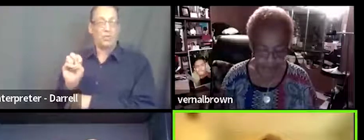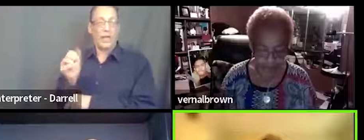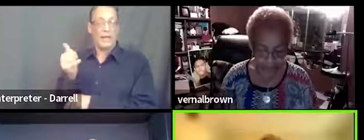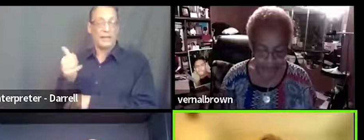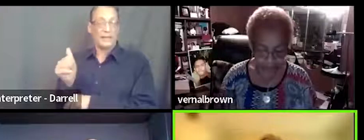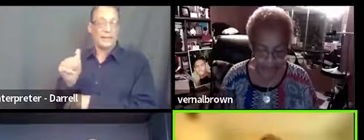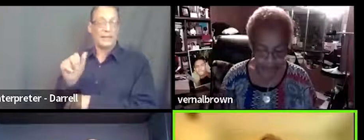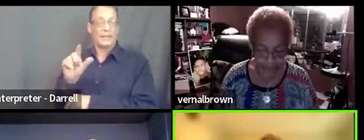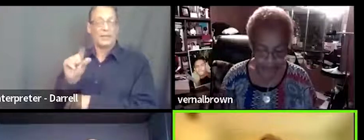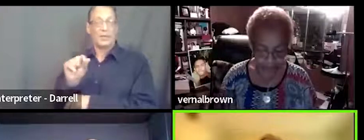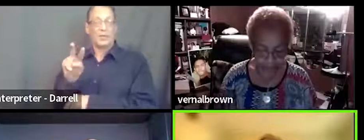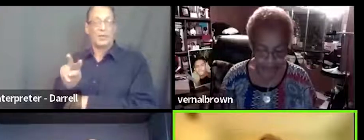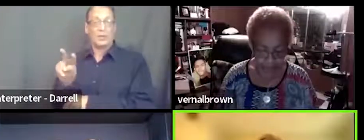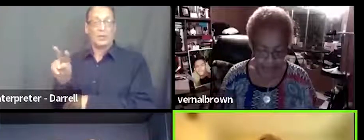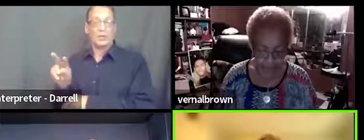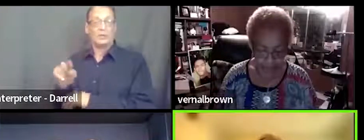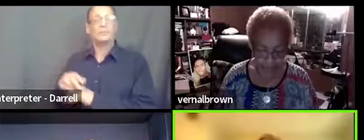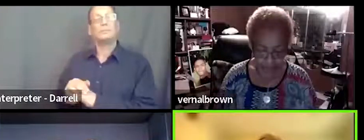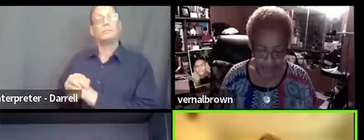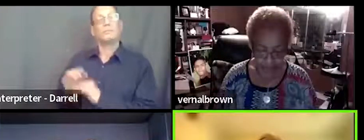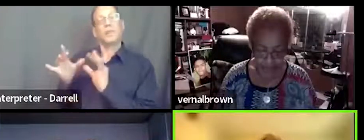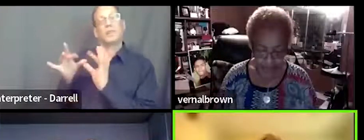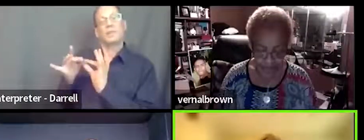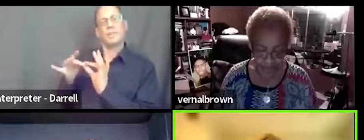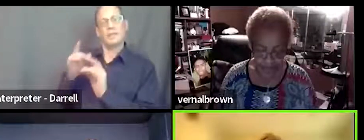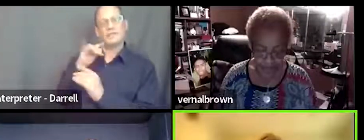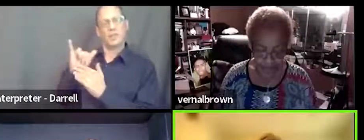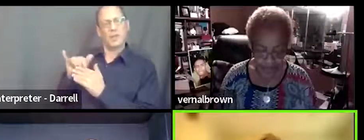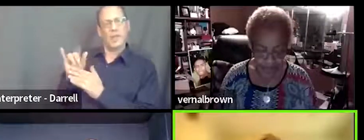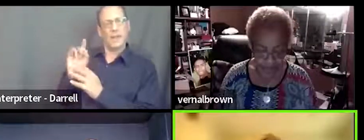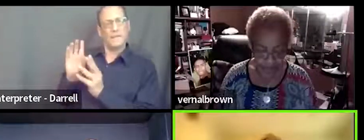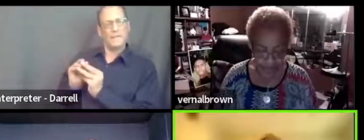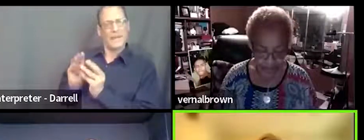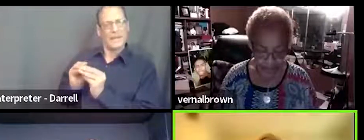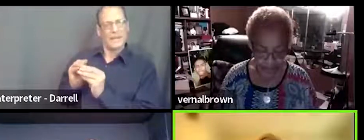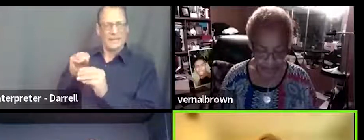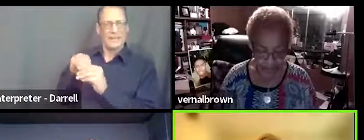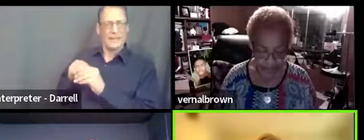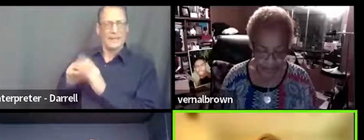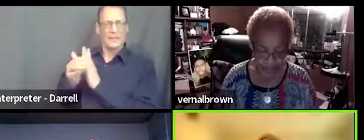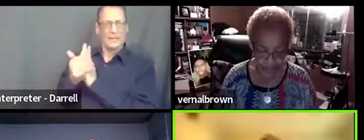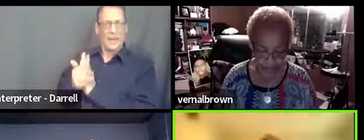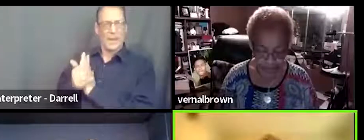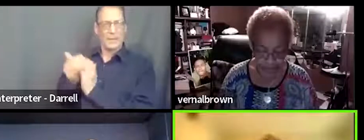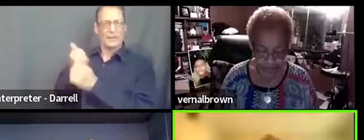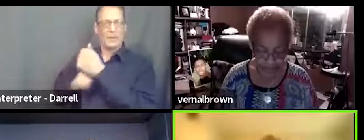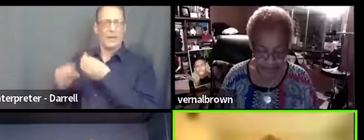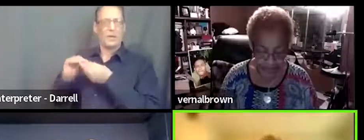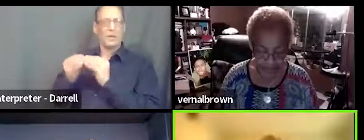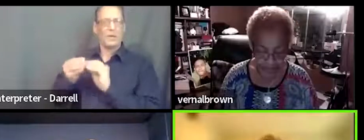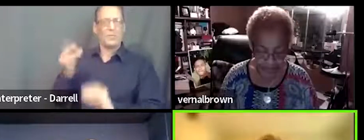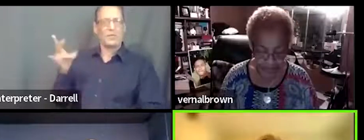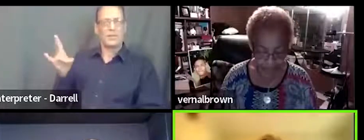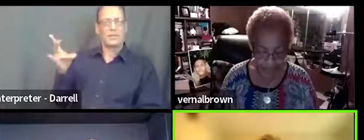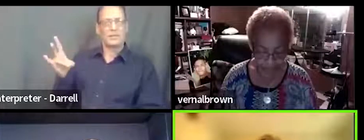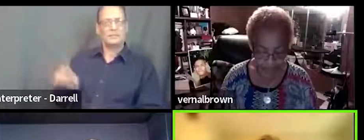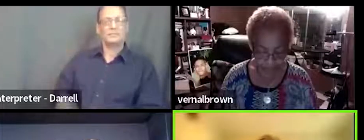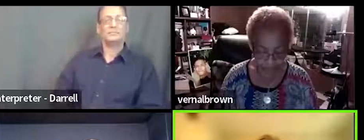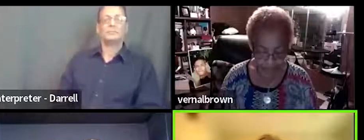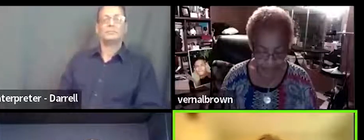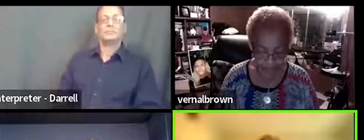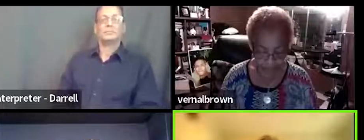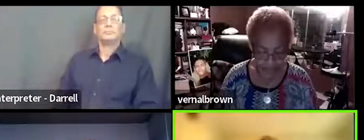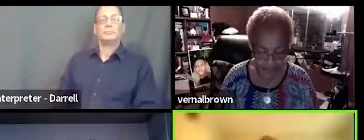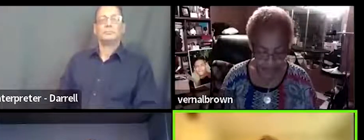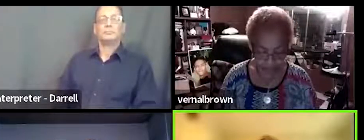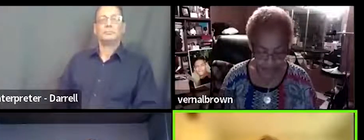8:30 a.m. The draft minutes of that meeting are included in your board packet under item 17. The Operations Committee